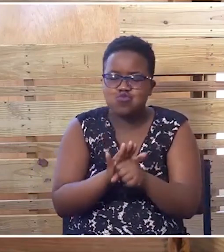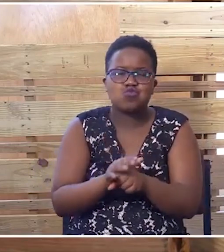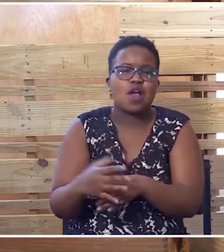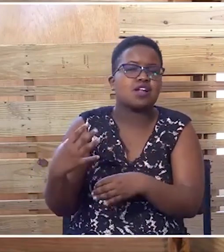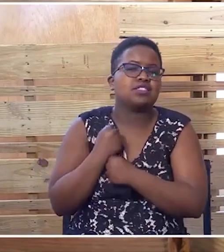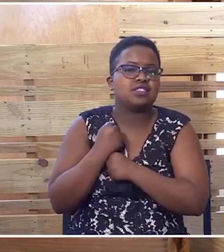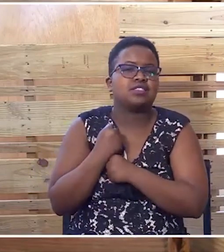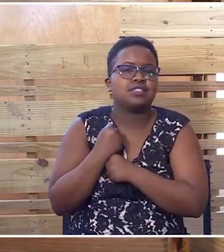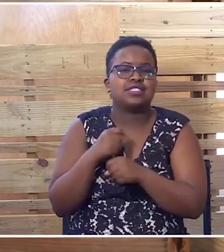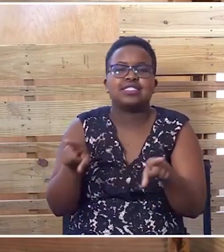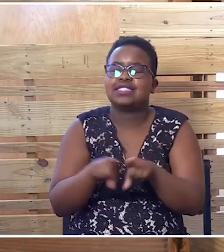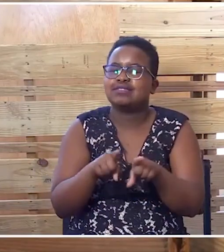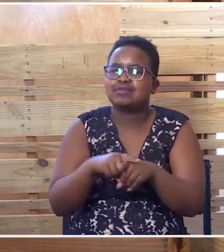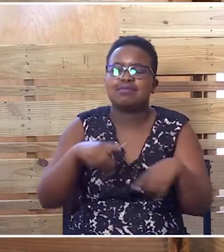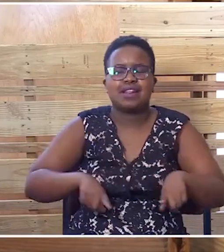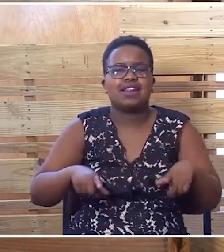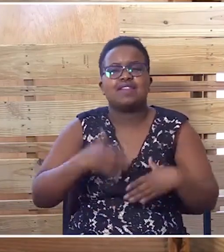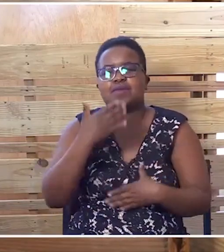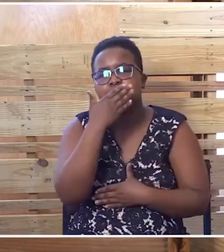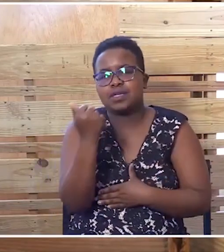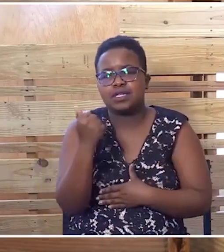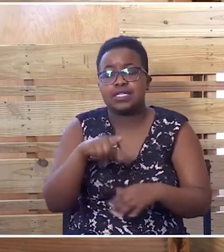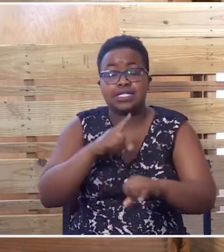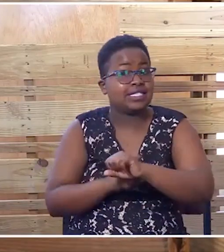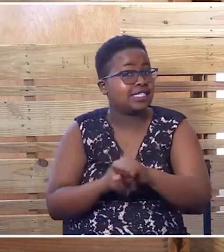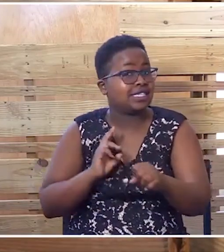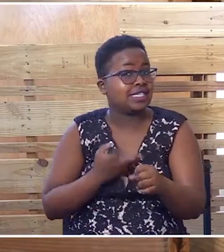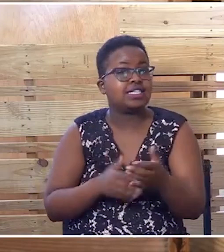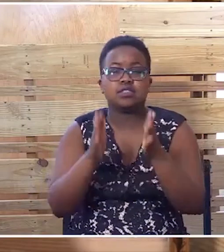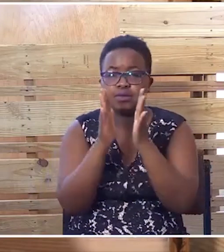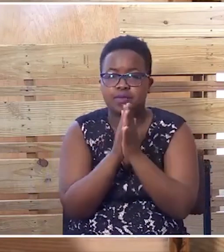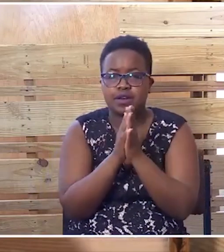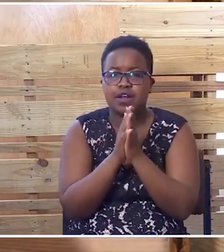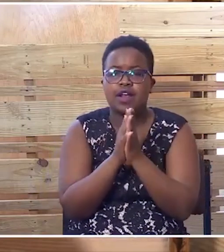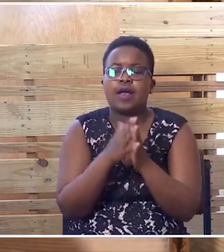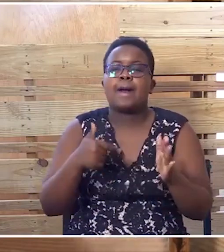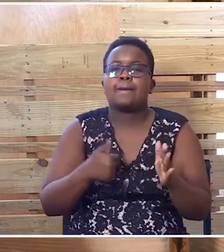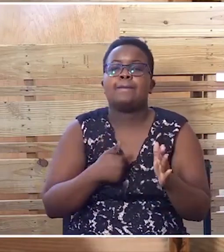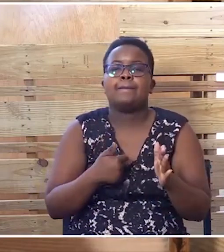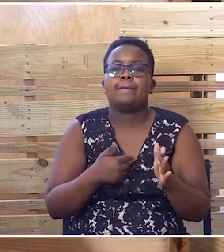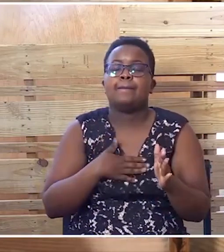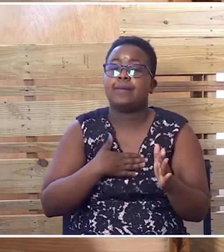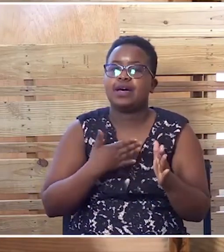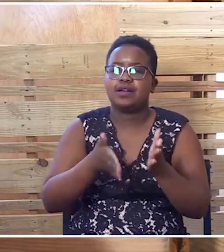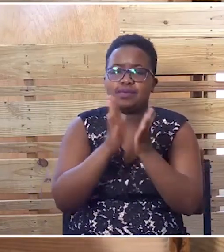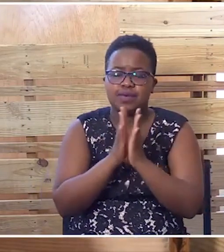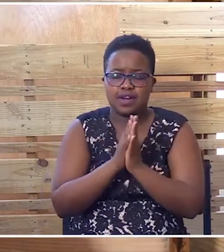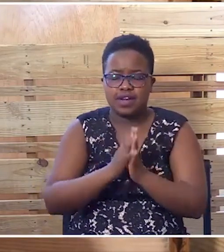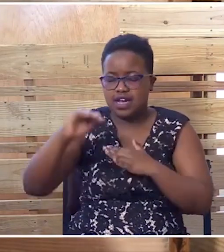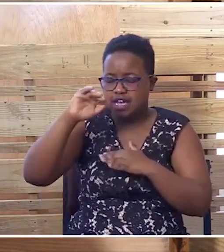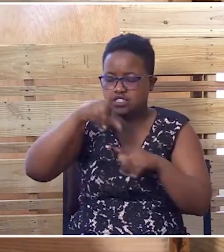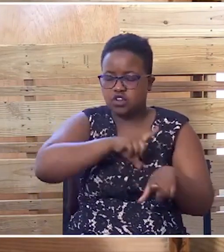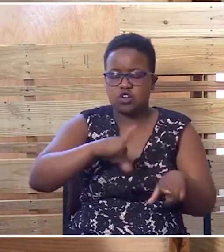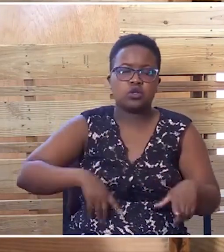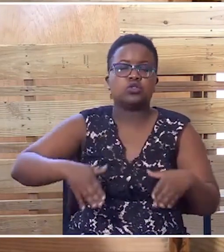they will make our lives better. And so as we pray, my prayer is that all of us would ask the Lord to